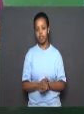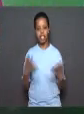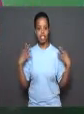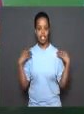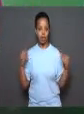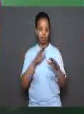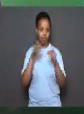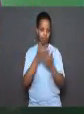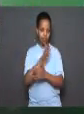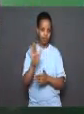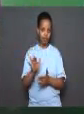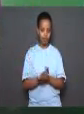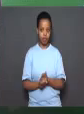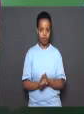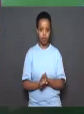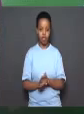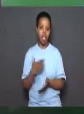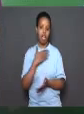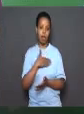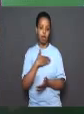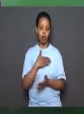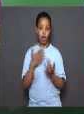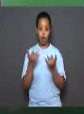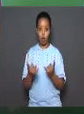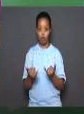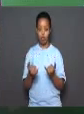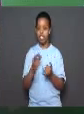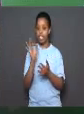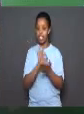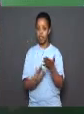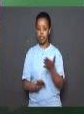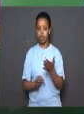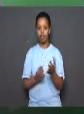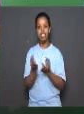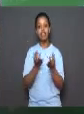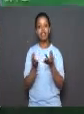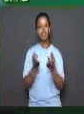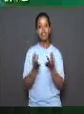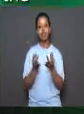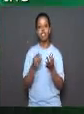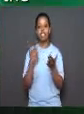Hello, everyone. Please compare your definition to this one.